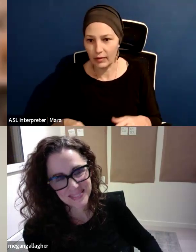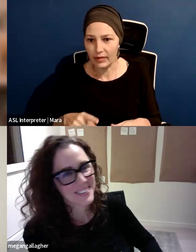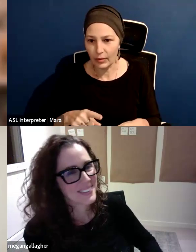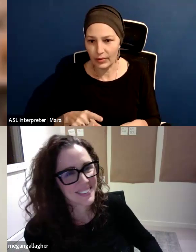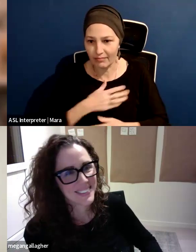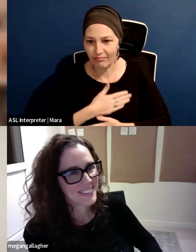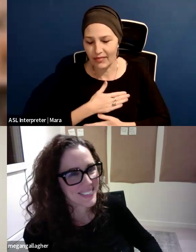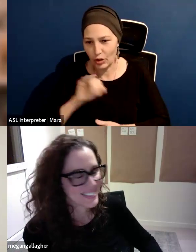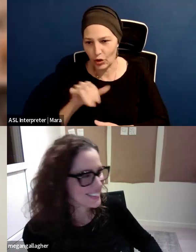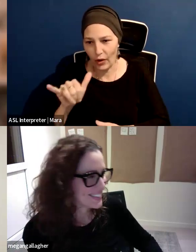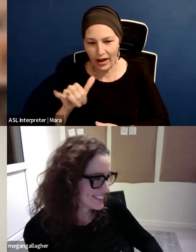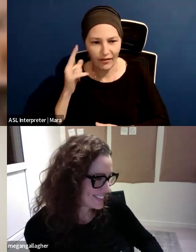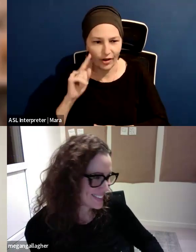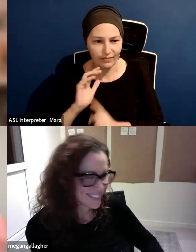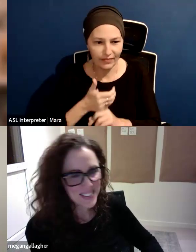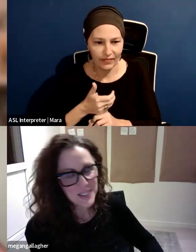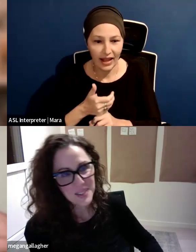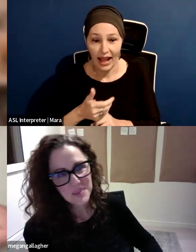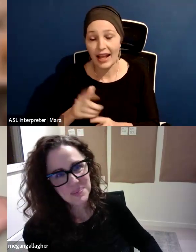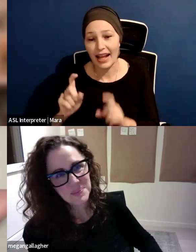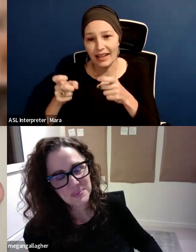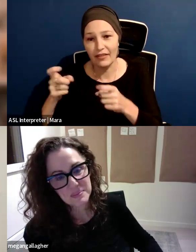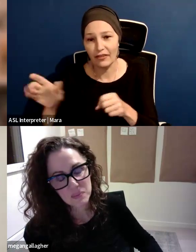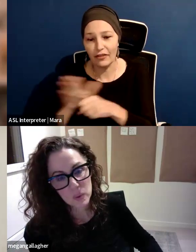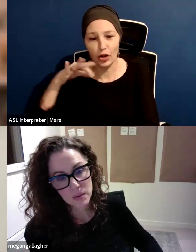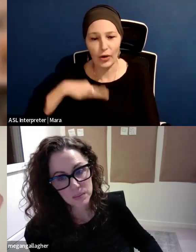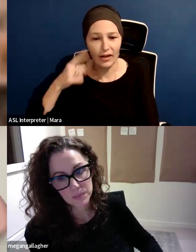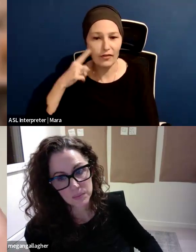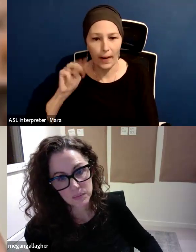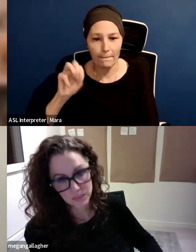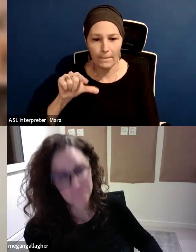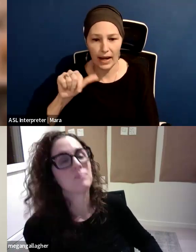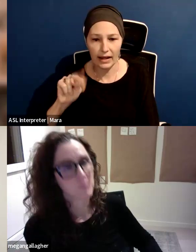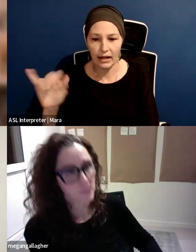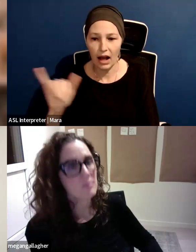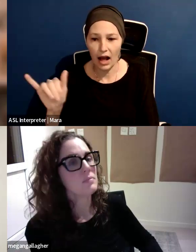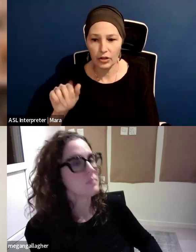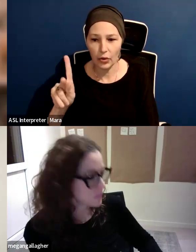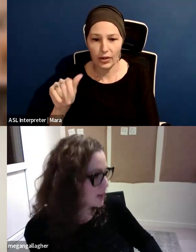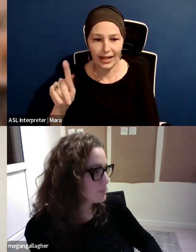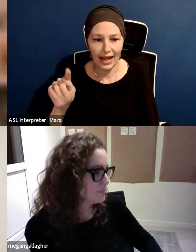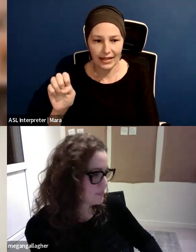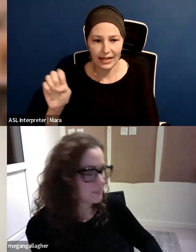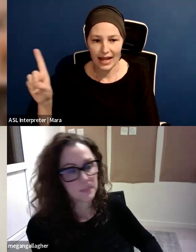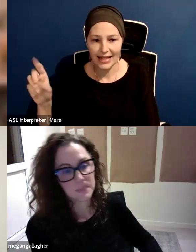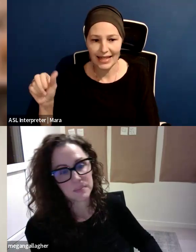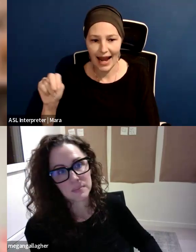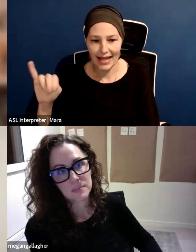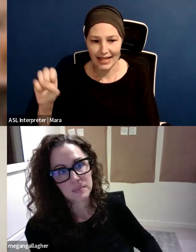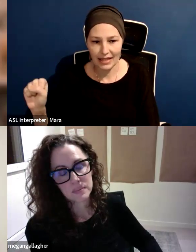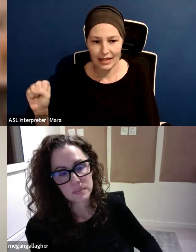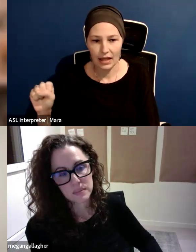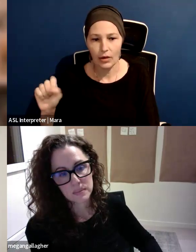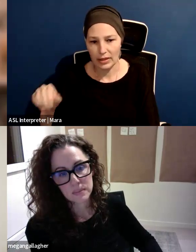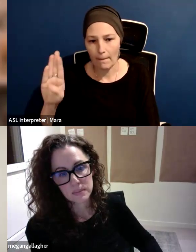because Megan absolutely wrote that. And also Kate Dennis was the Block 2 director and director of the episode, and she allowed me